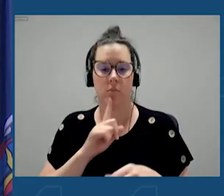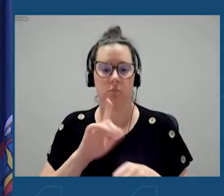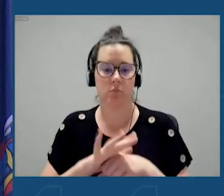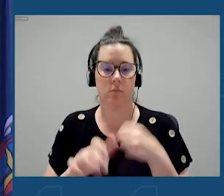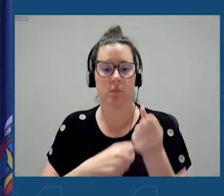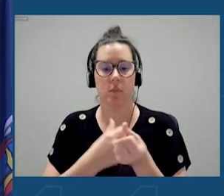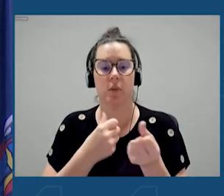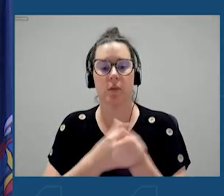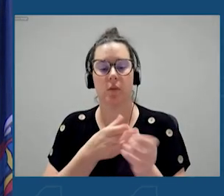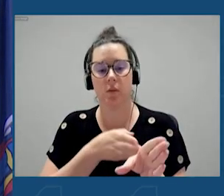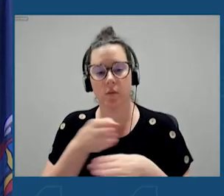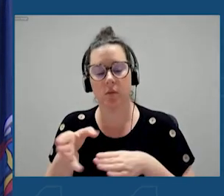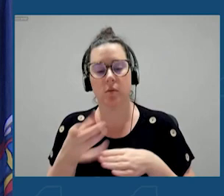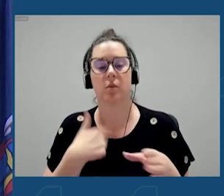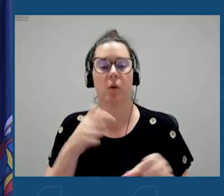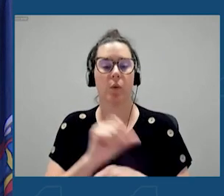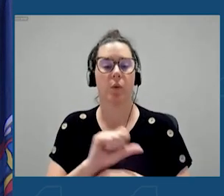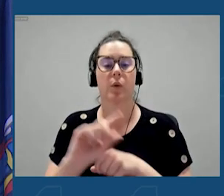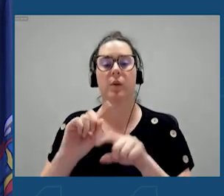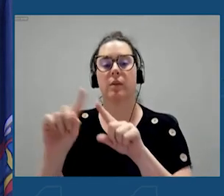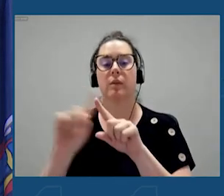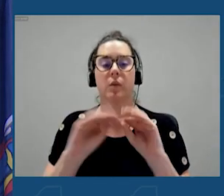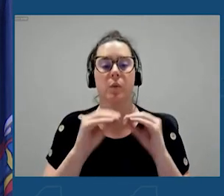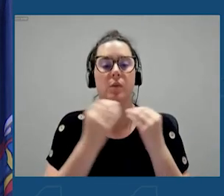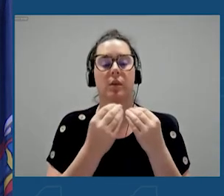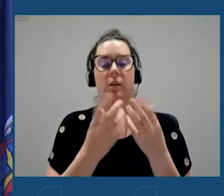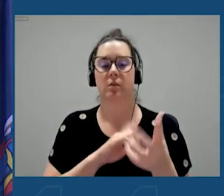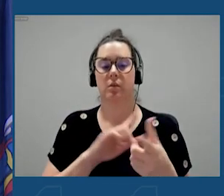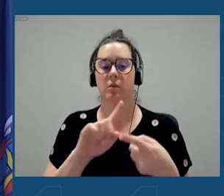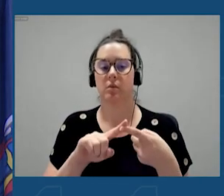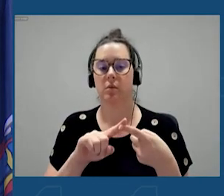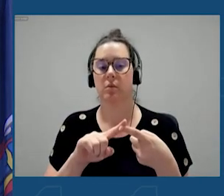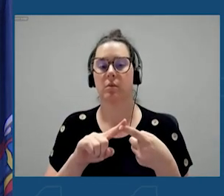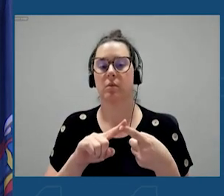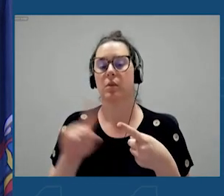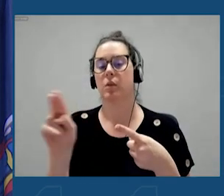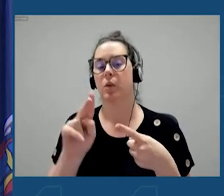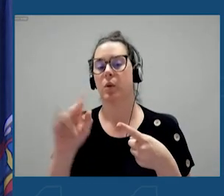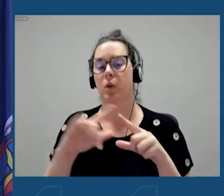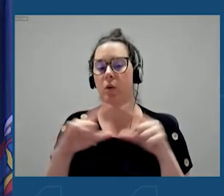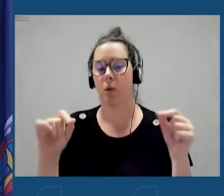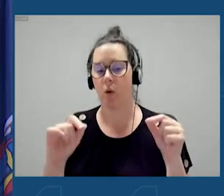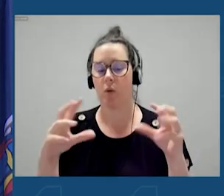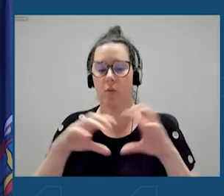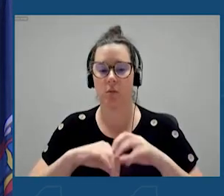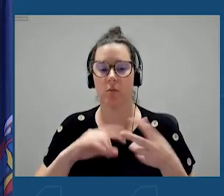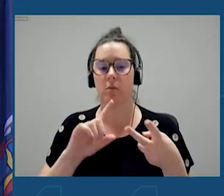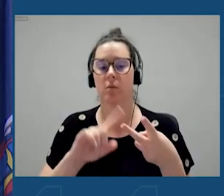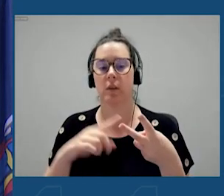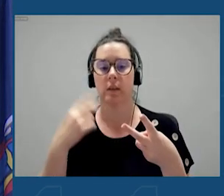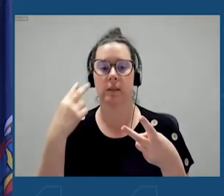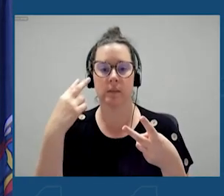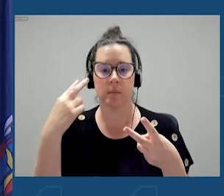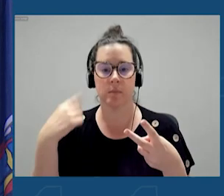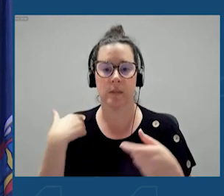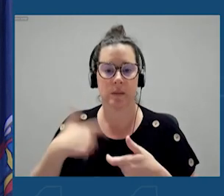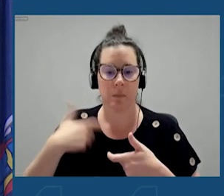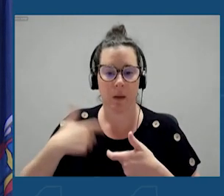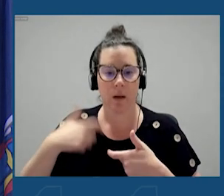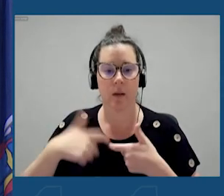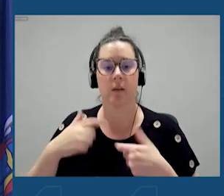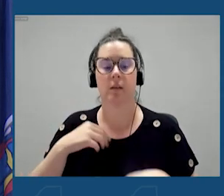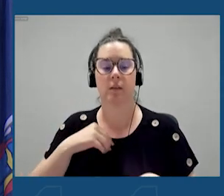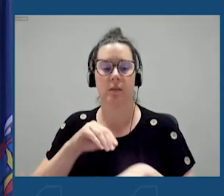with organizations including the New York Card Coalition, the National Hispanic Cannabis Council, the Service Disabled Veterans and Cannabis